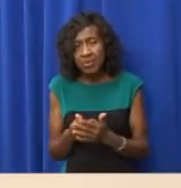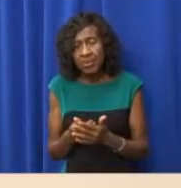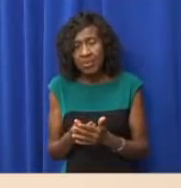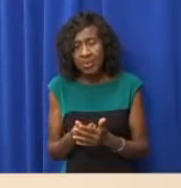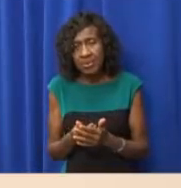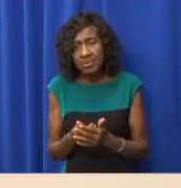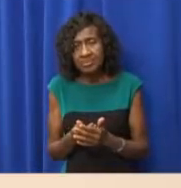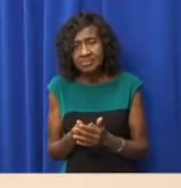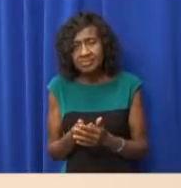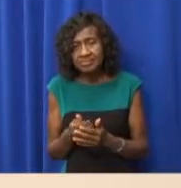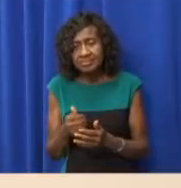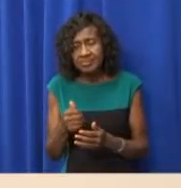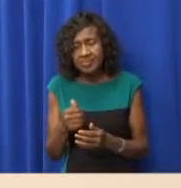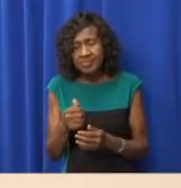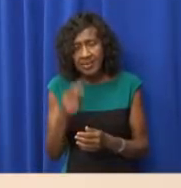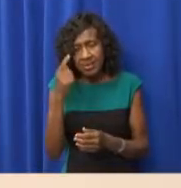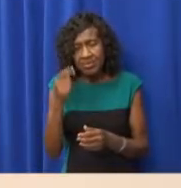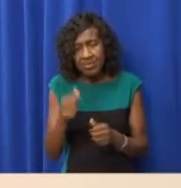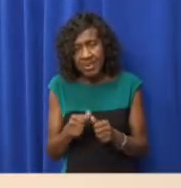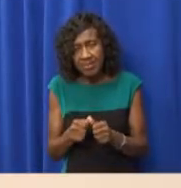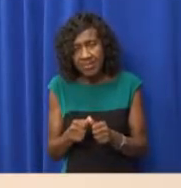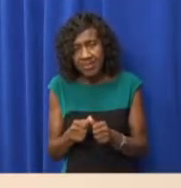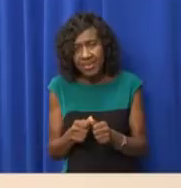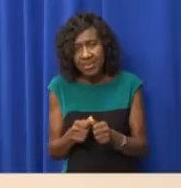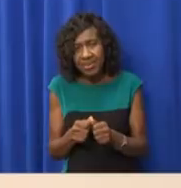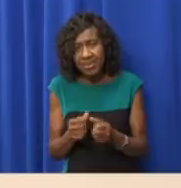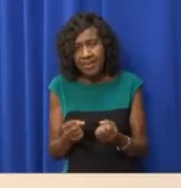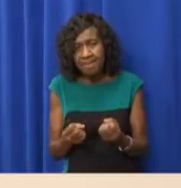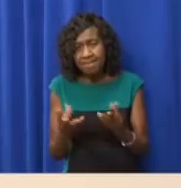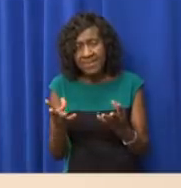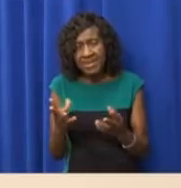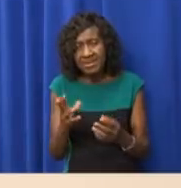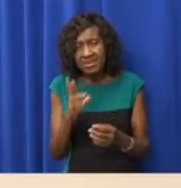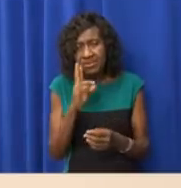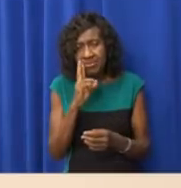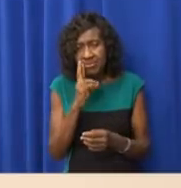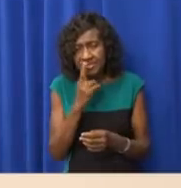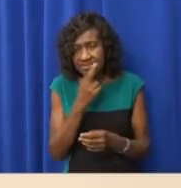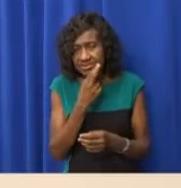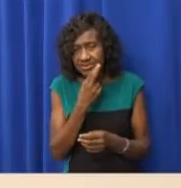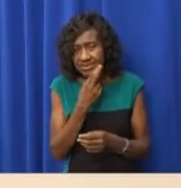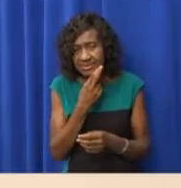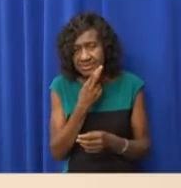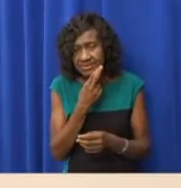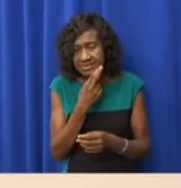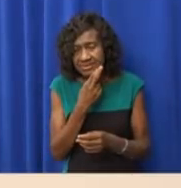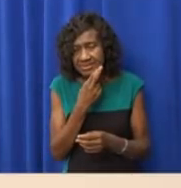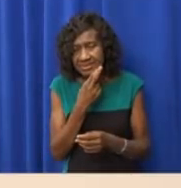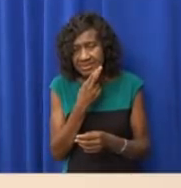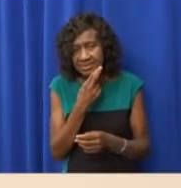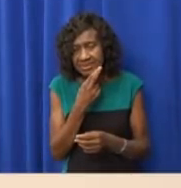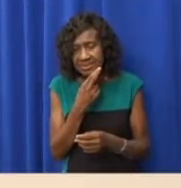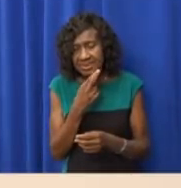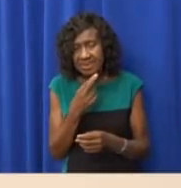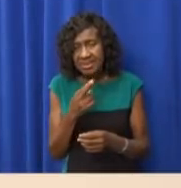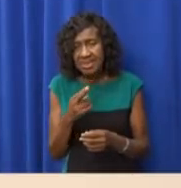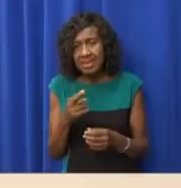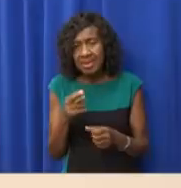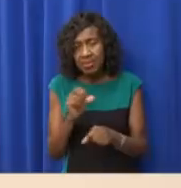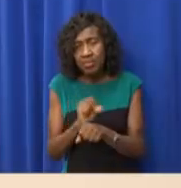maintained. And remember now that many restaurants have been up and running, if not from the very beginning